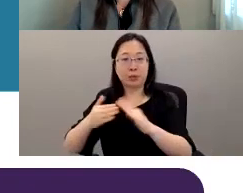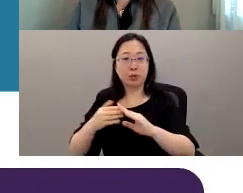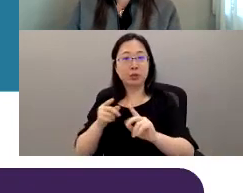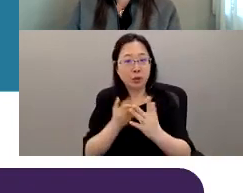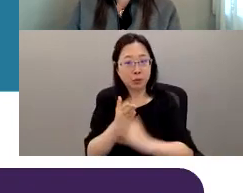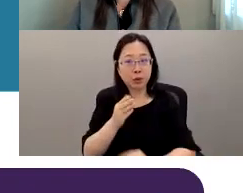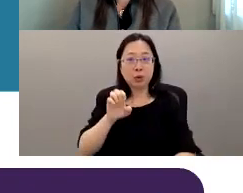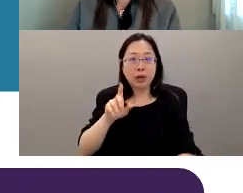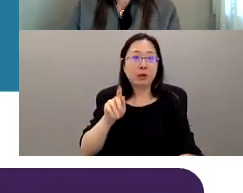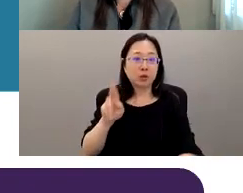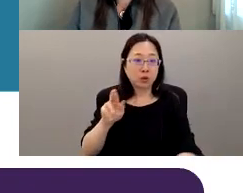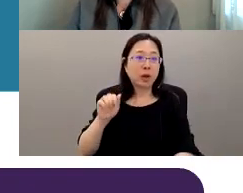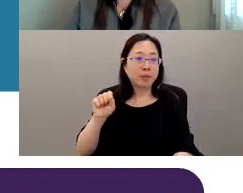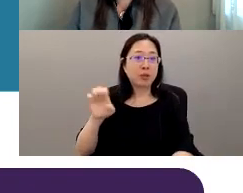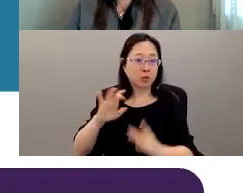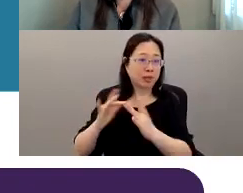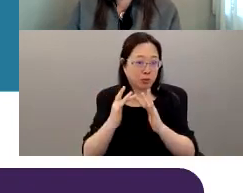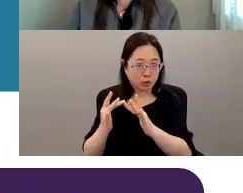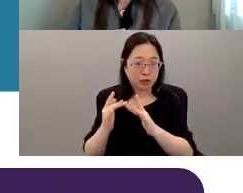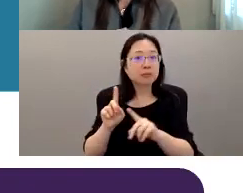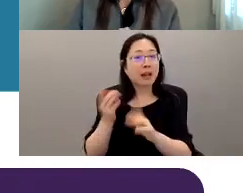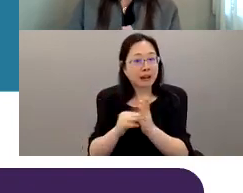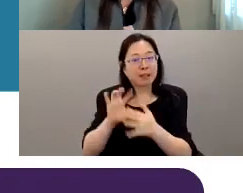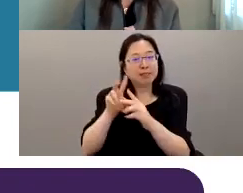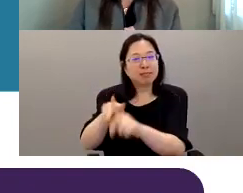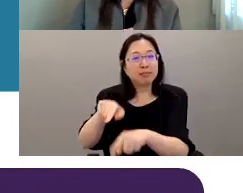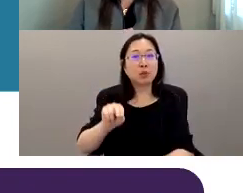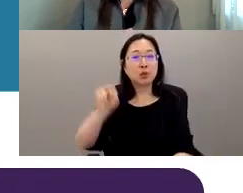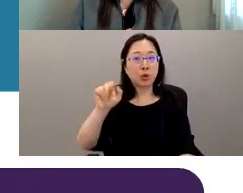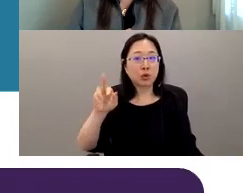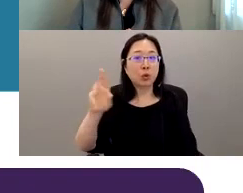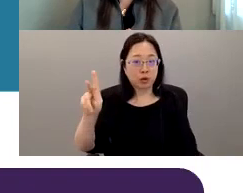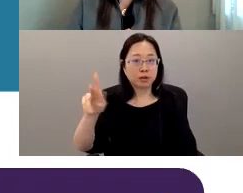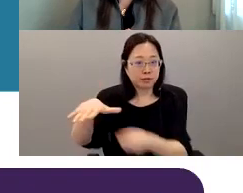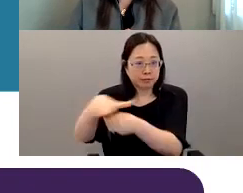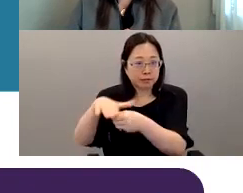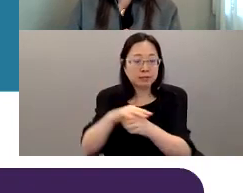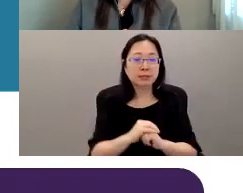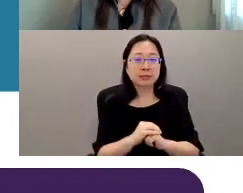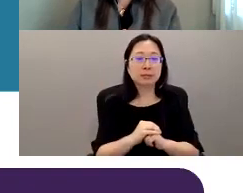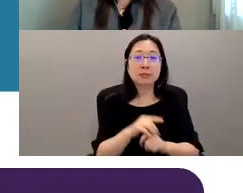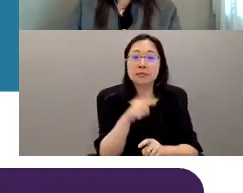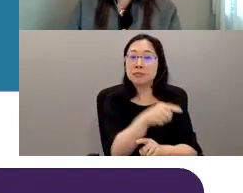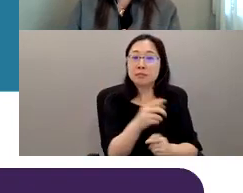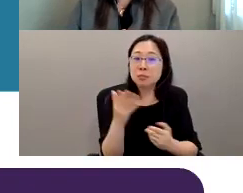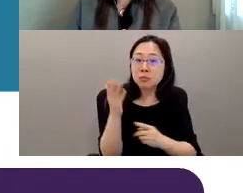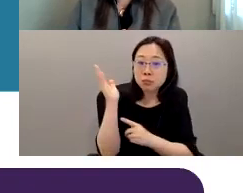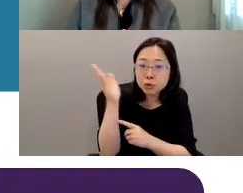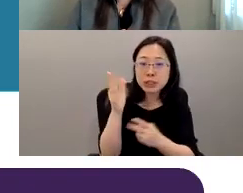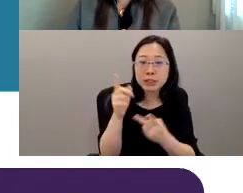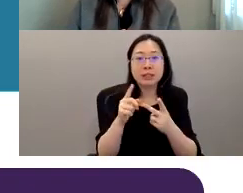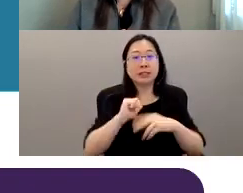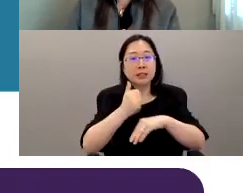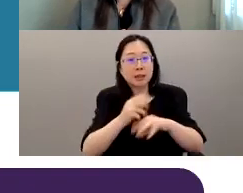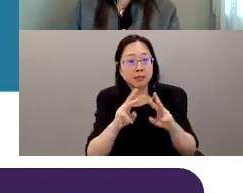Abuse Prevention Network of North York. She contributed and presented at one of our elder abuse